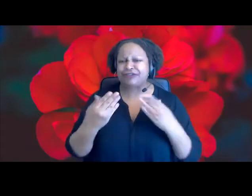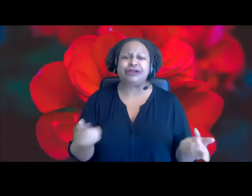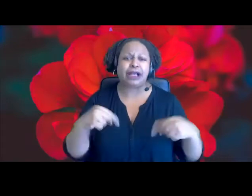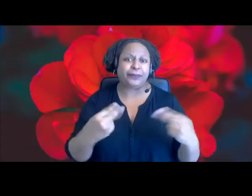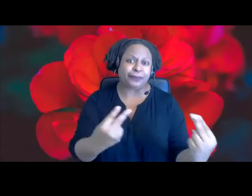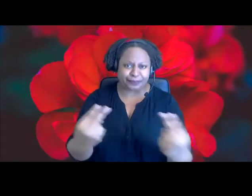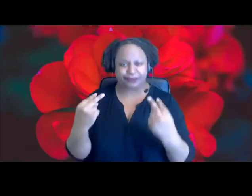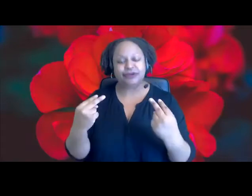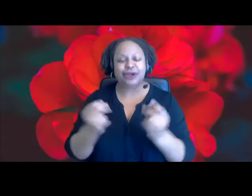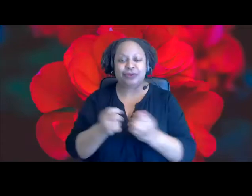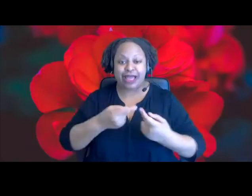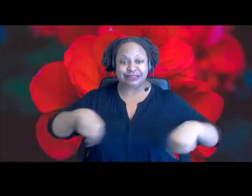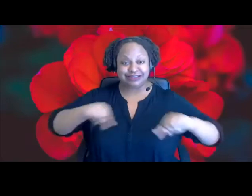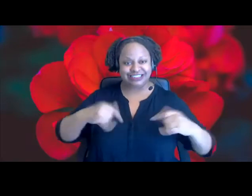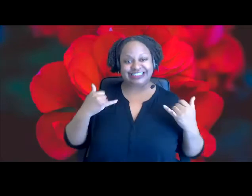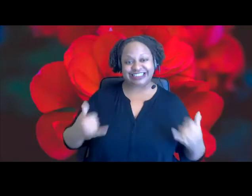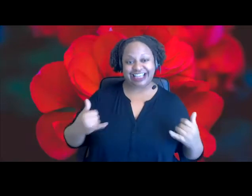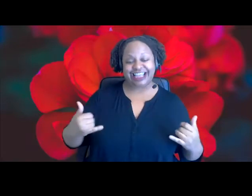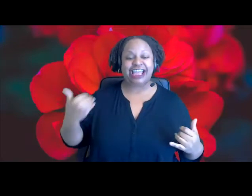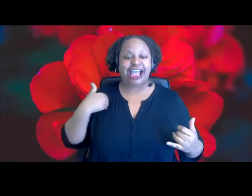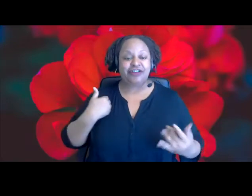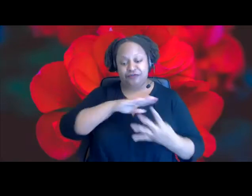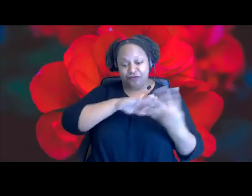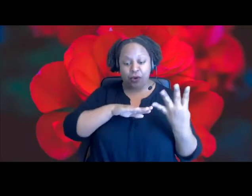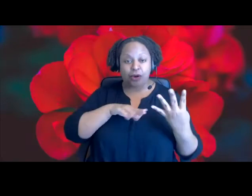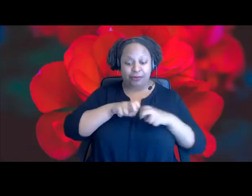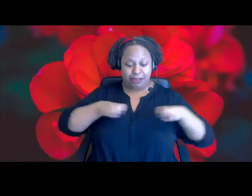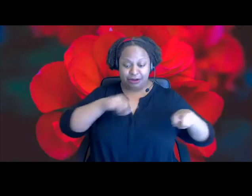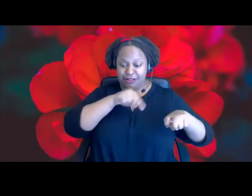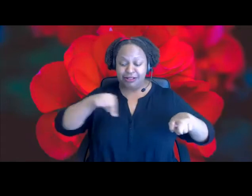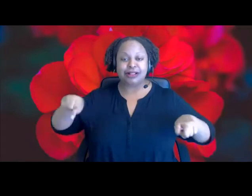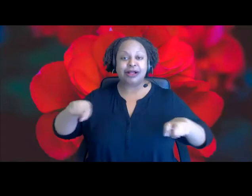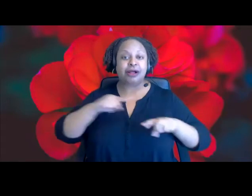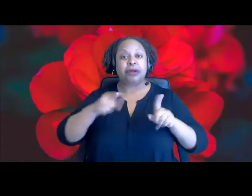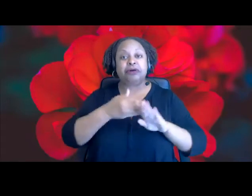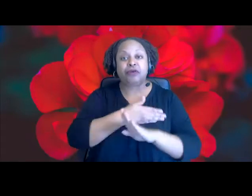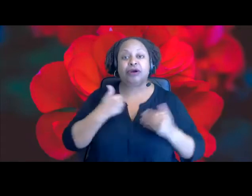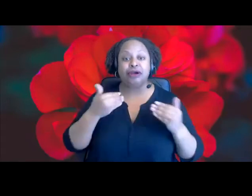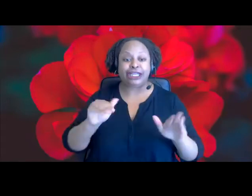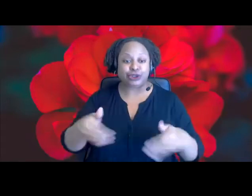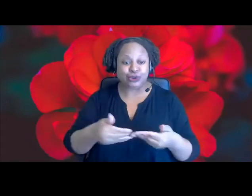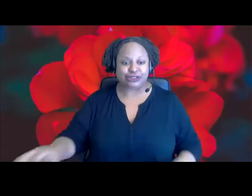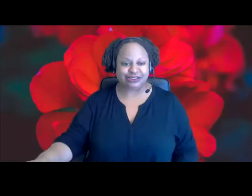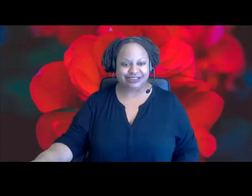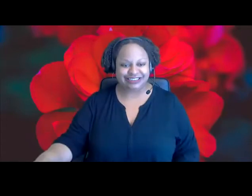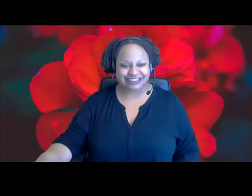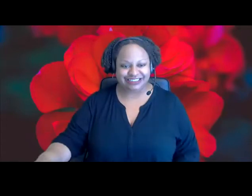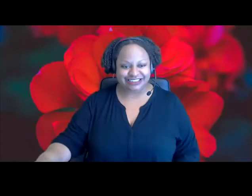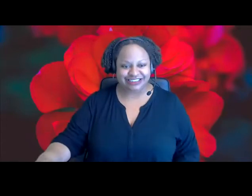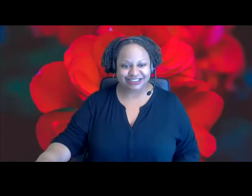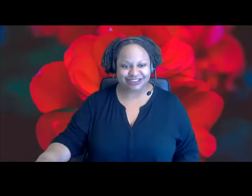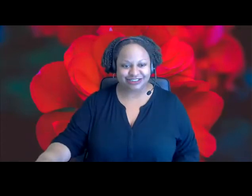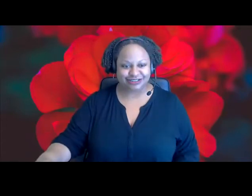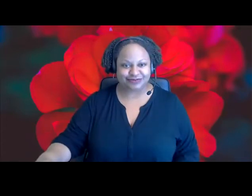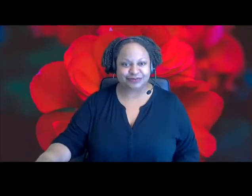here and with us. So today, we have four amazing panelists. Before I introduce them, we're gonna just to say we're